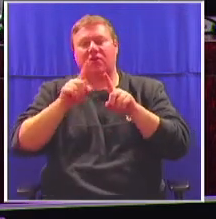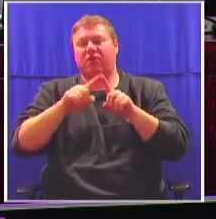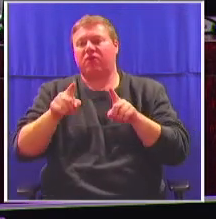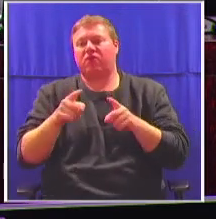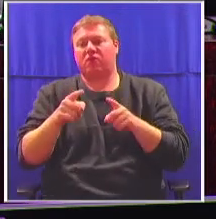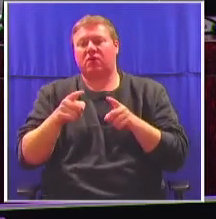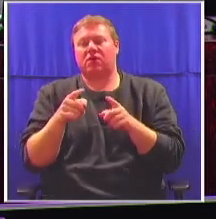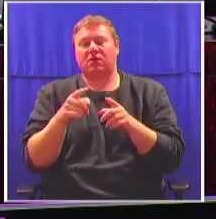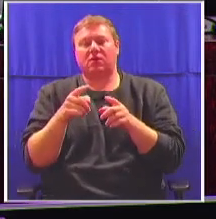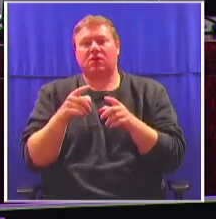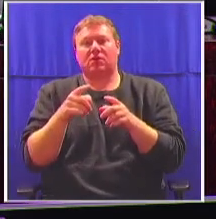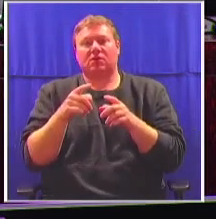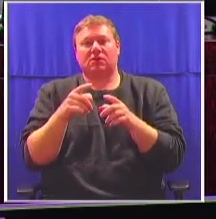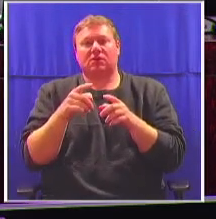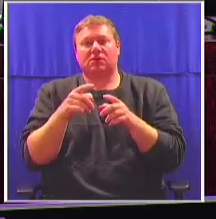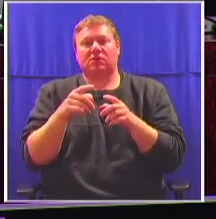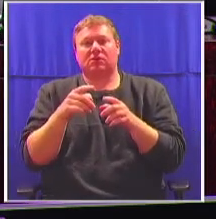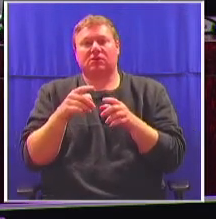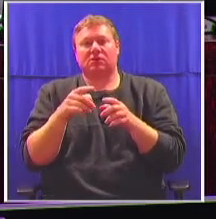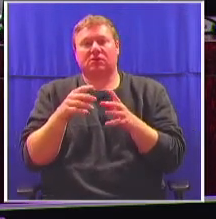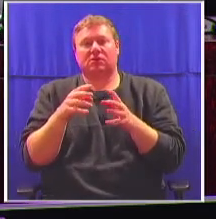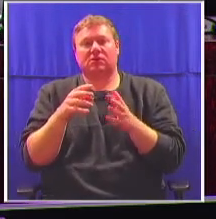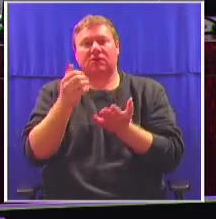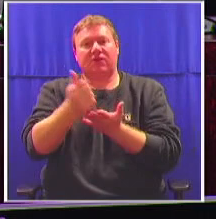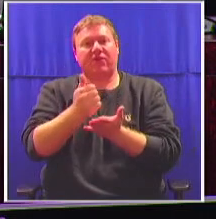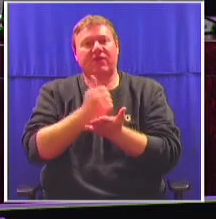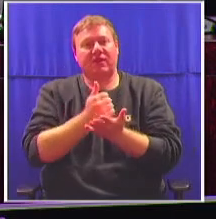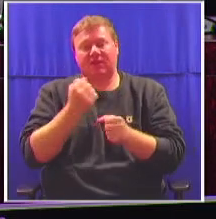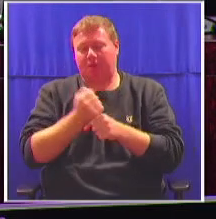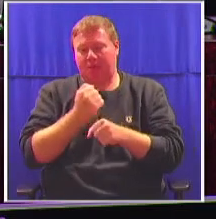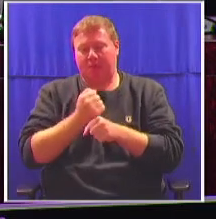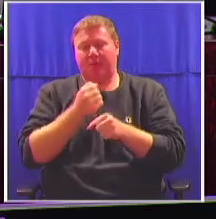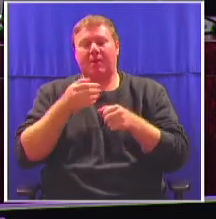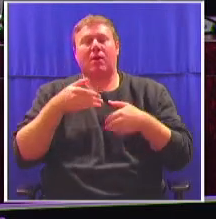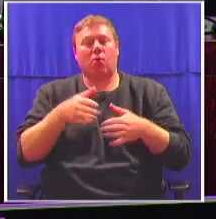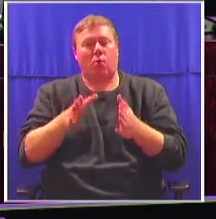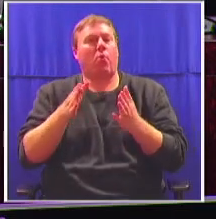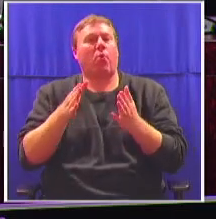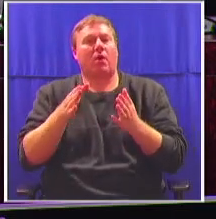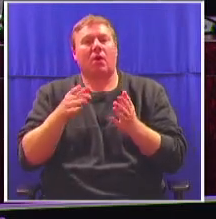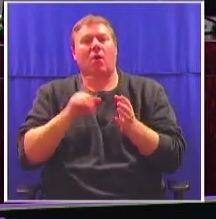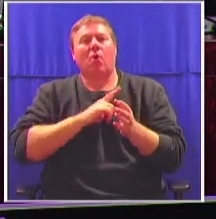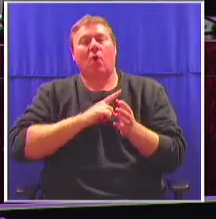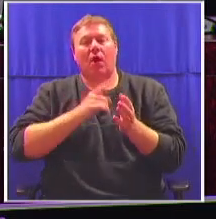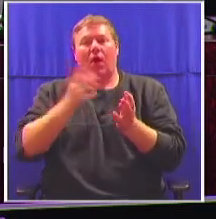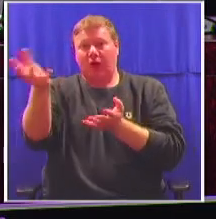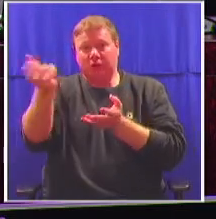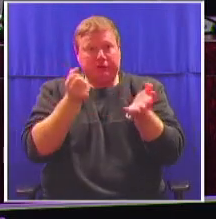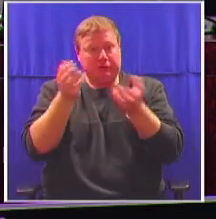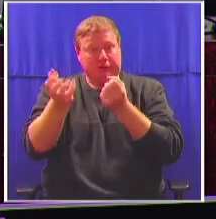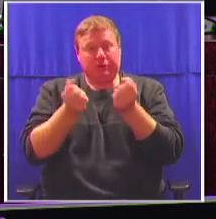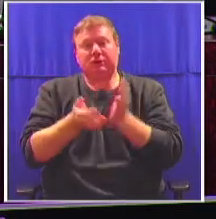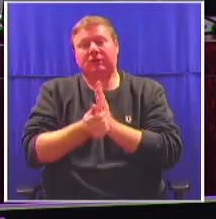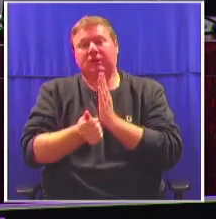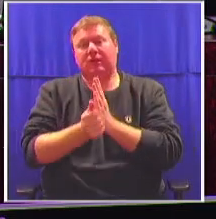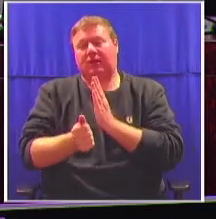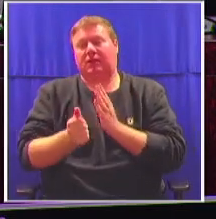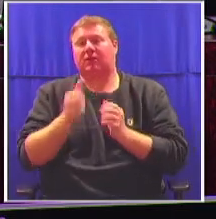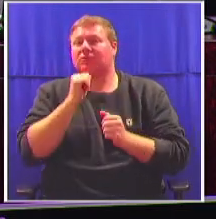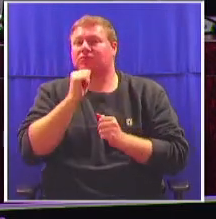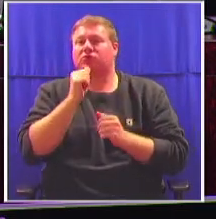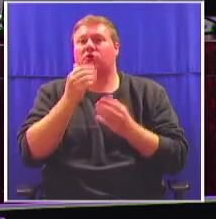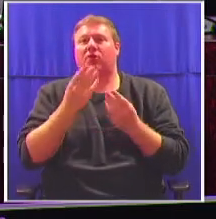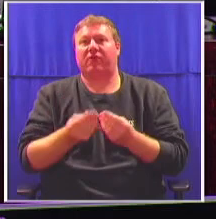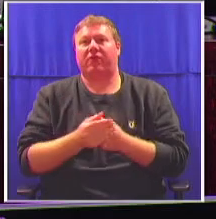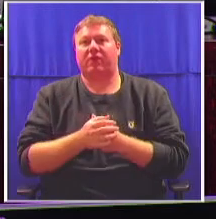visa system to attract skills, much-needed skills that we may not have, but more